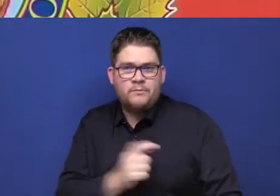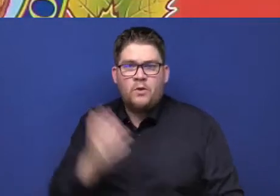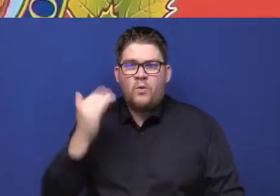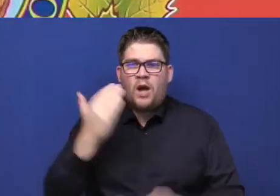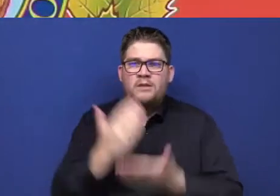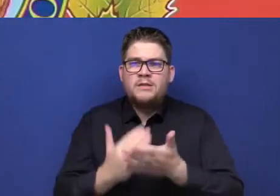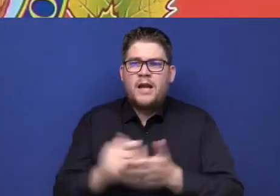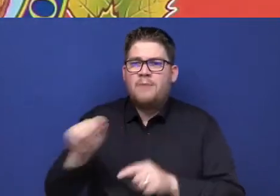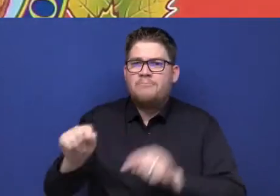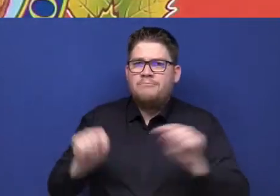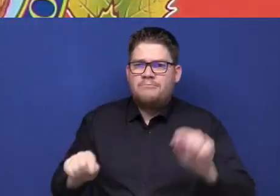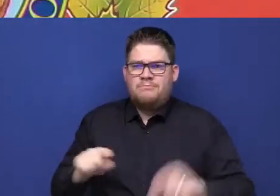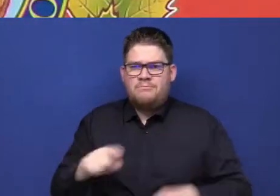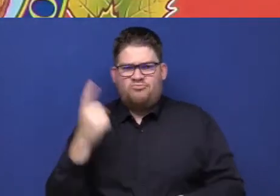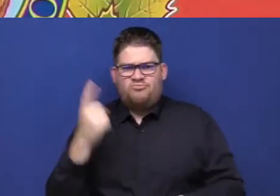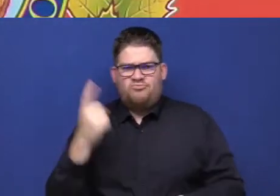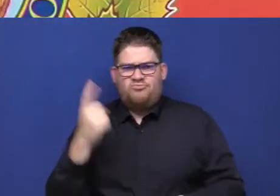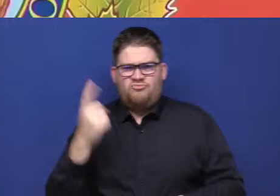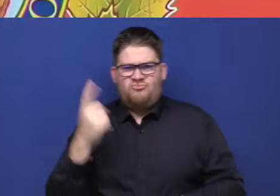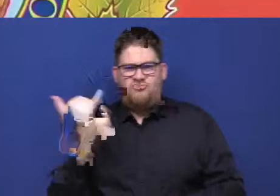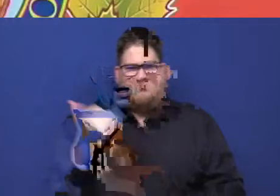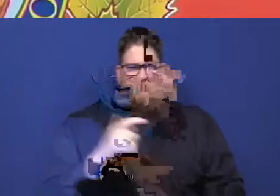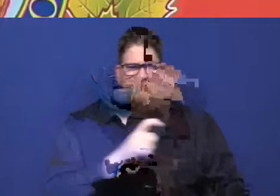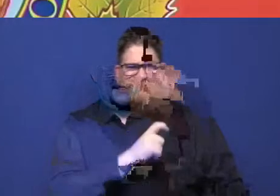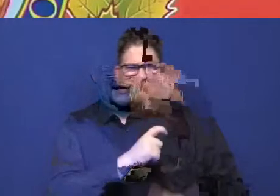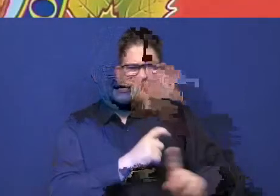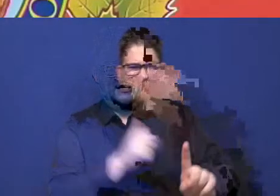for signs of criminality or suspicious activity,